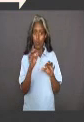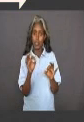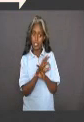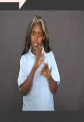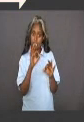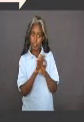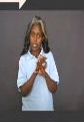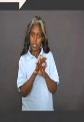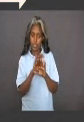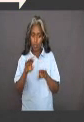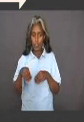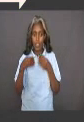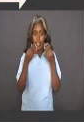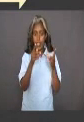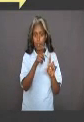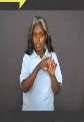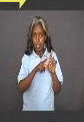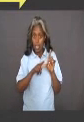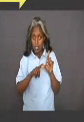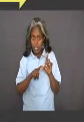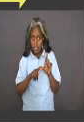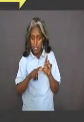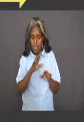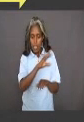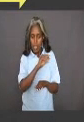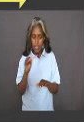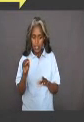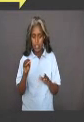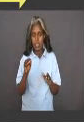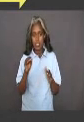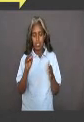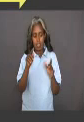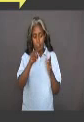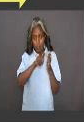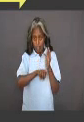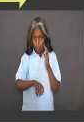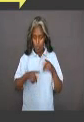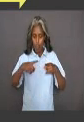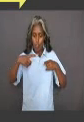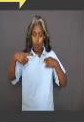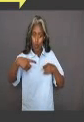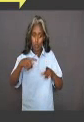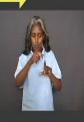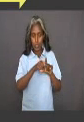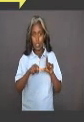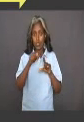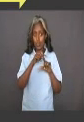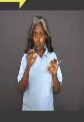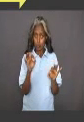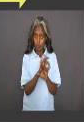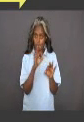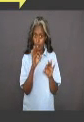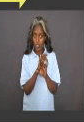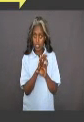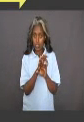function of a given angle and the values of the corresponding trigonometric functions of